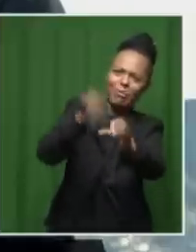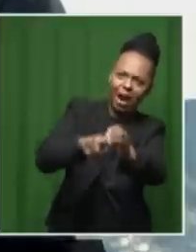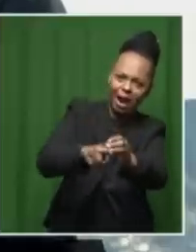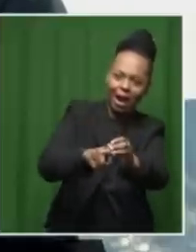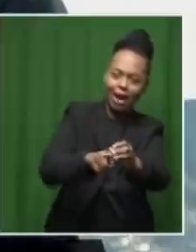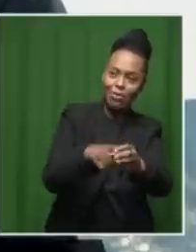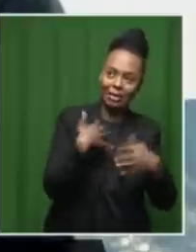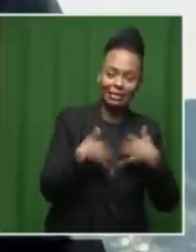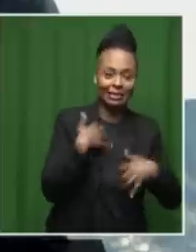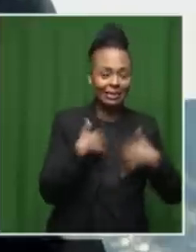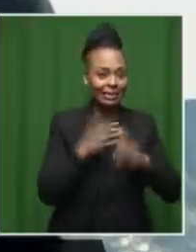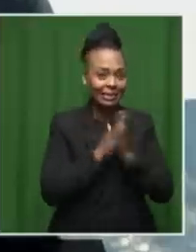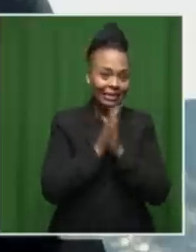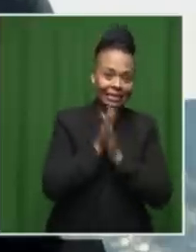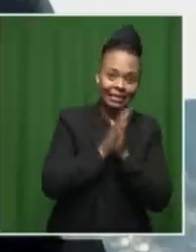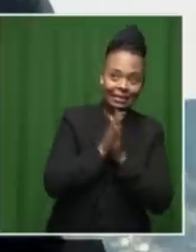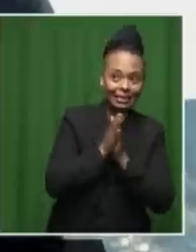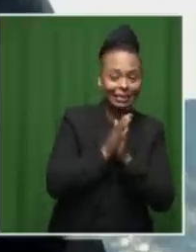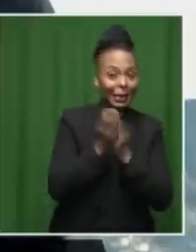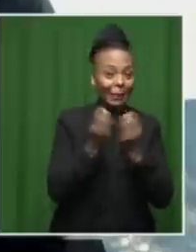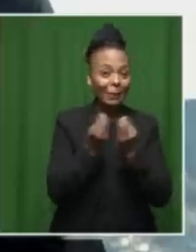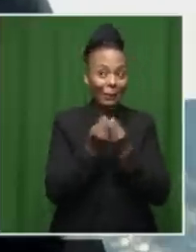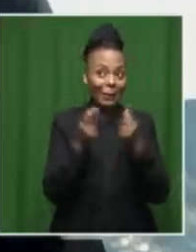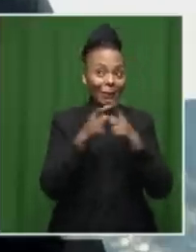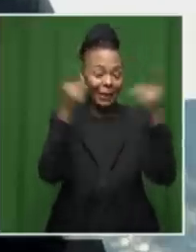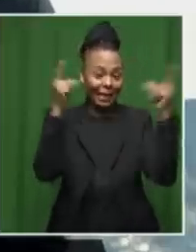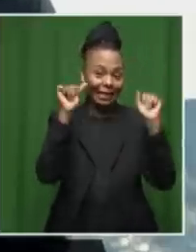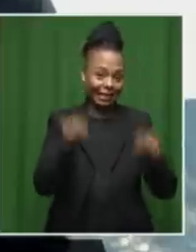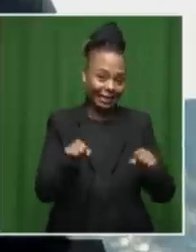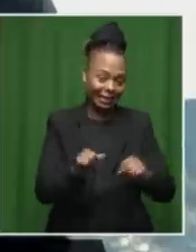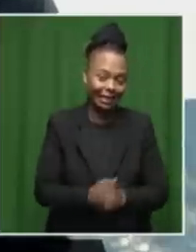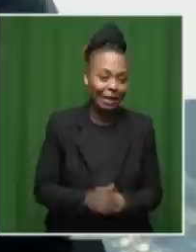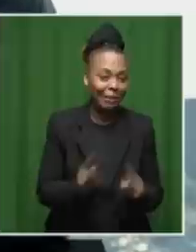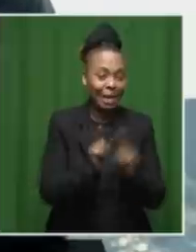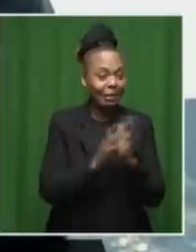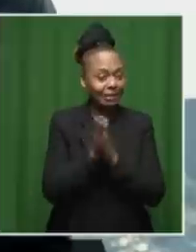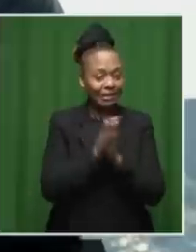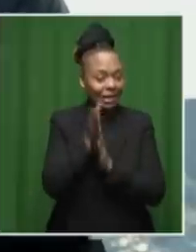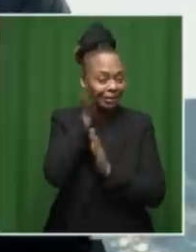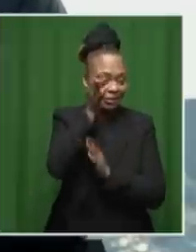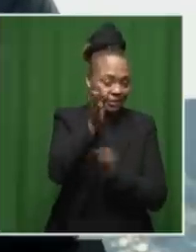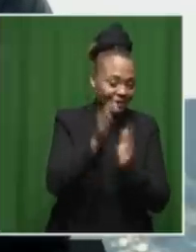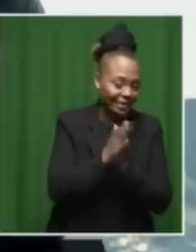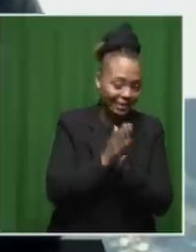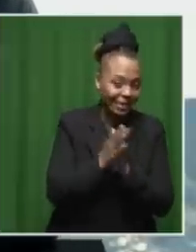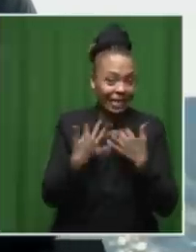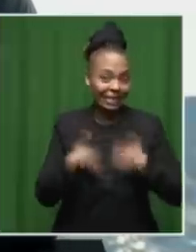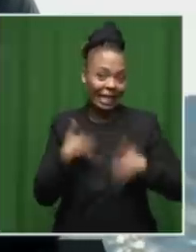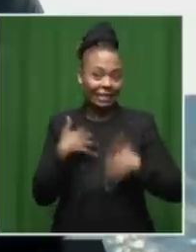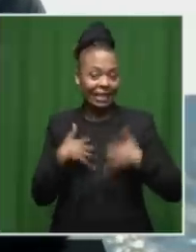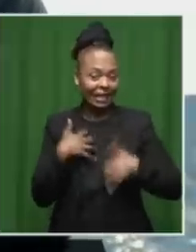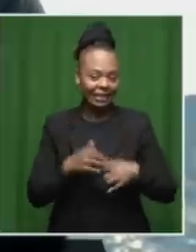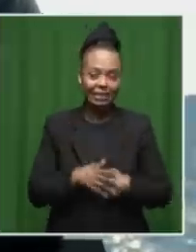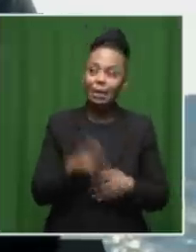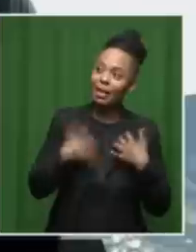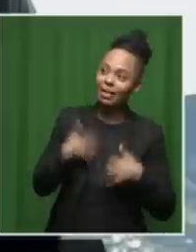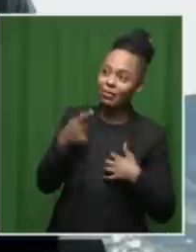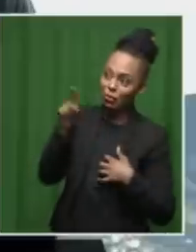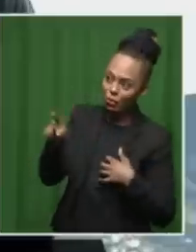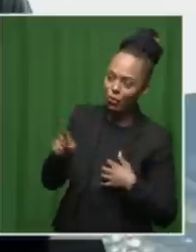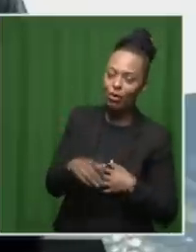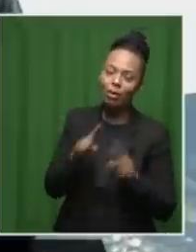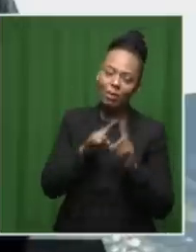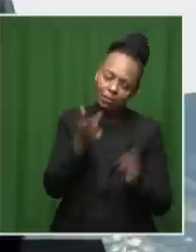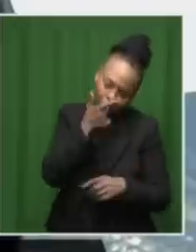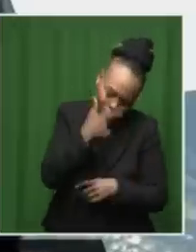really looking forward to it. It's a big step, it's a big move, but yeah, I think I'm ready for it and I'm very excited. You know what? I'm excited for you, but I'm sad for us